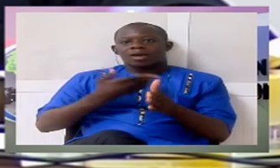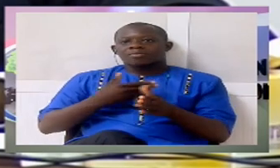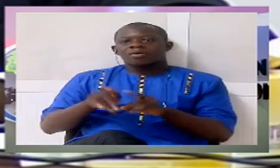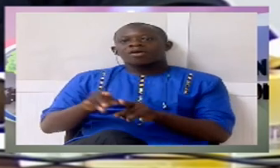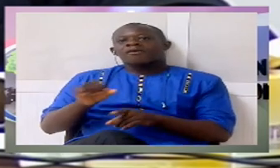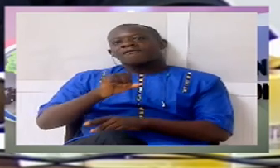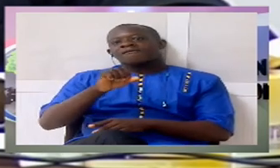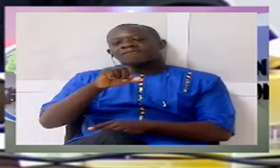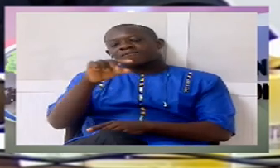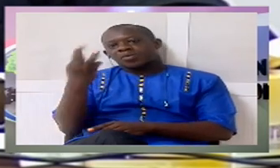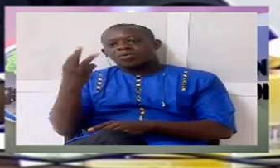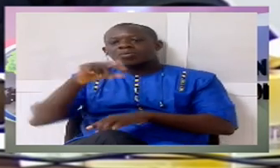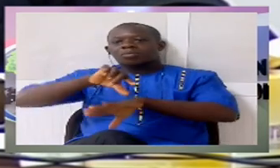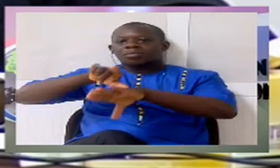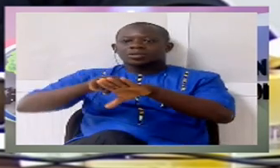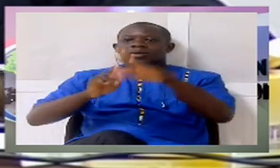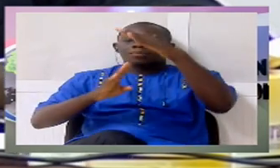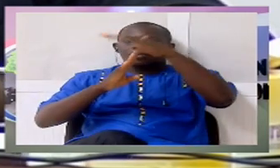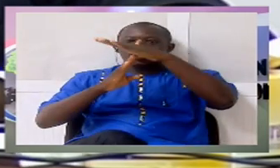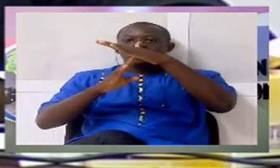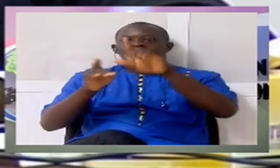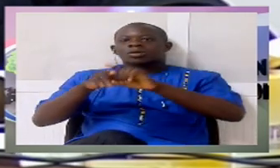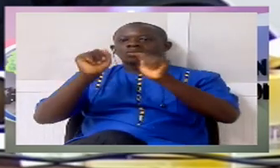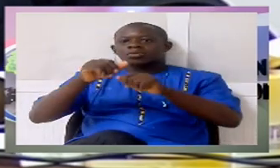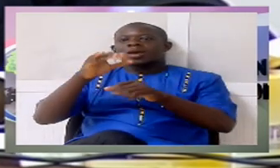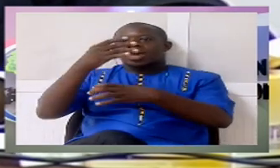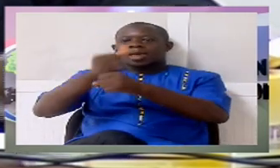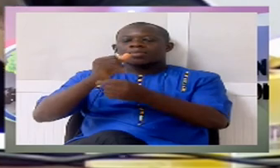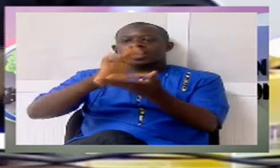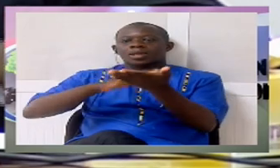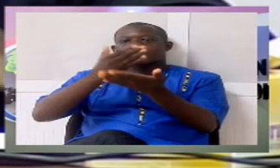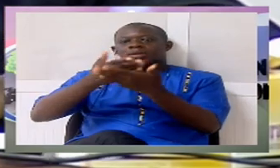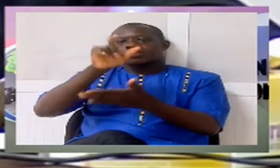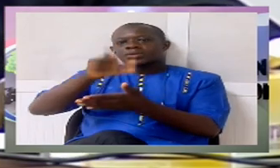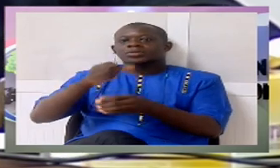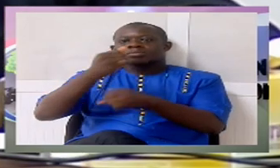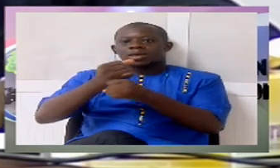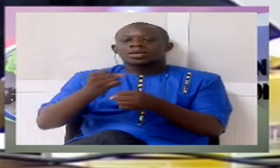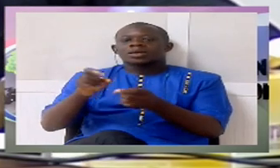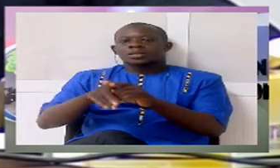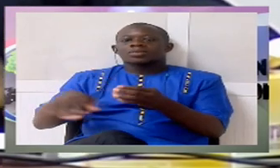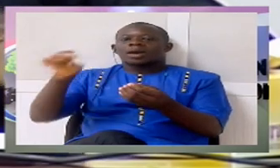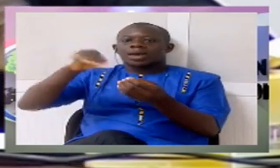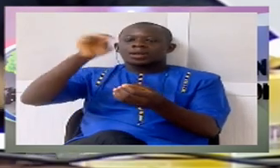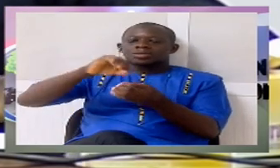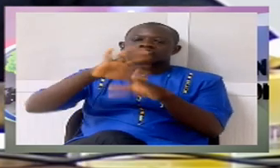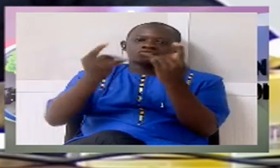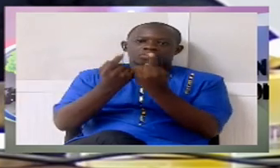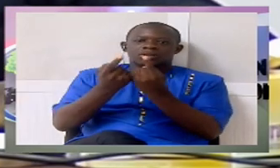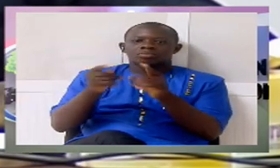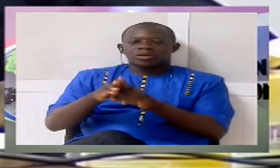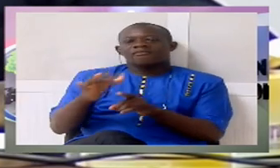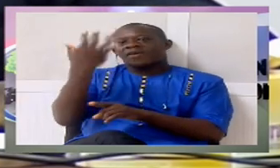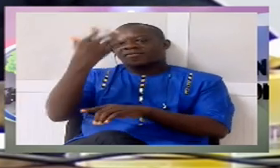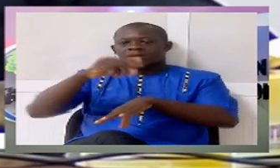few minutes break to enable interpreters to make certain adjustments. Just